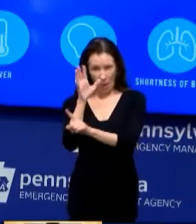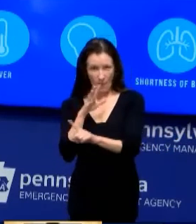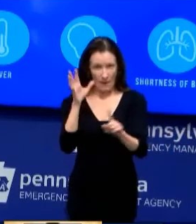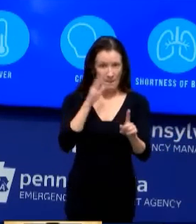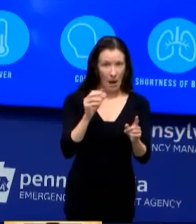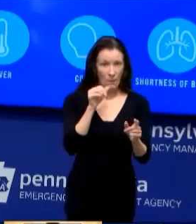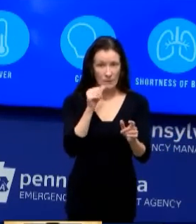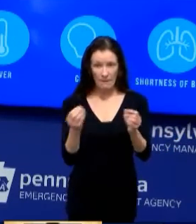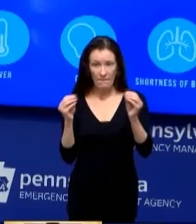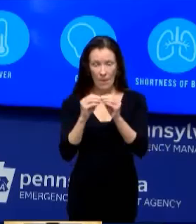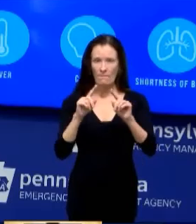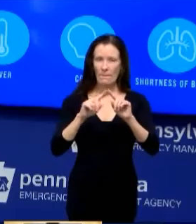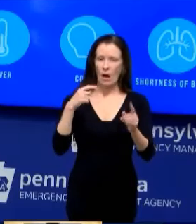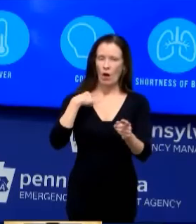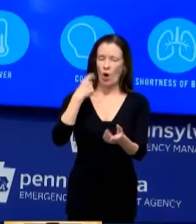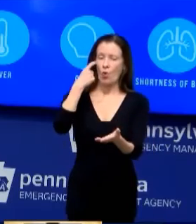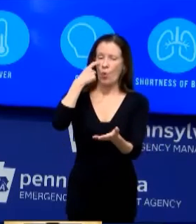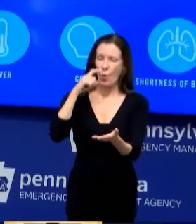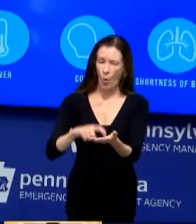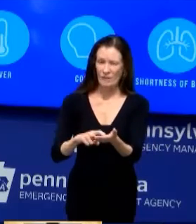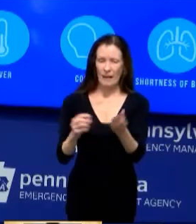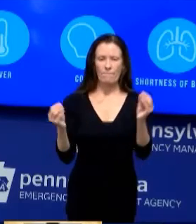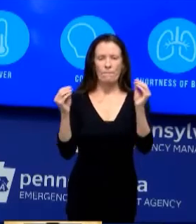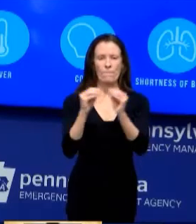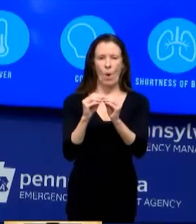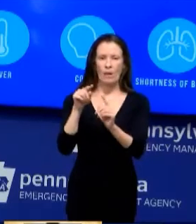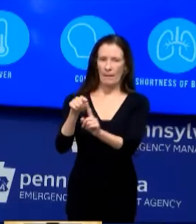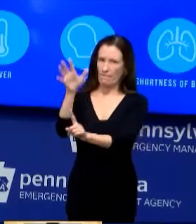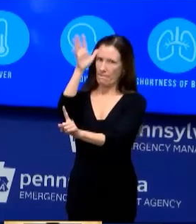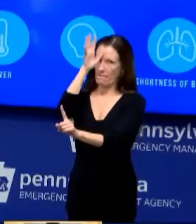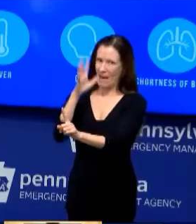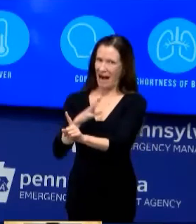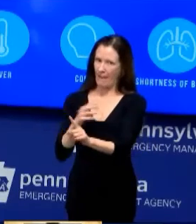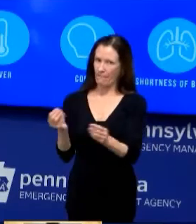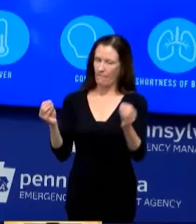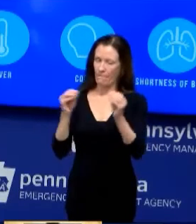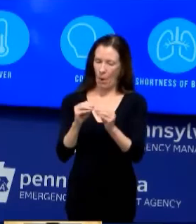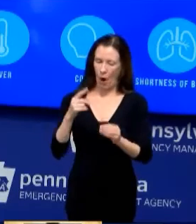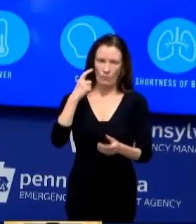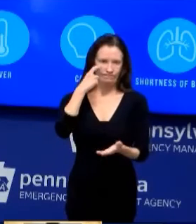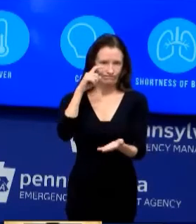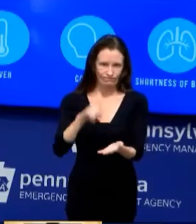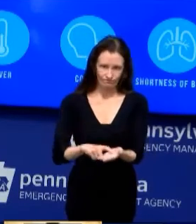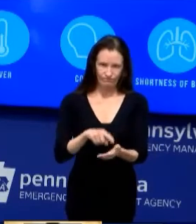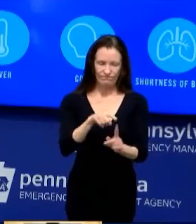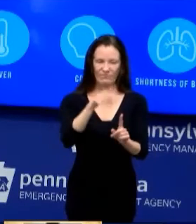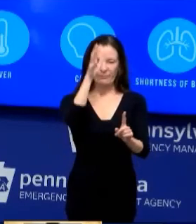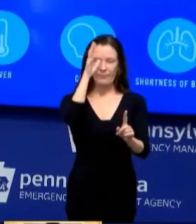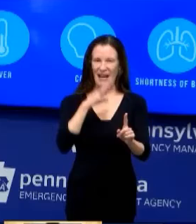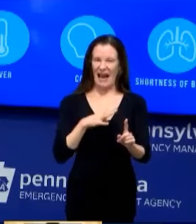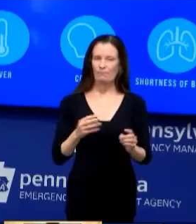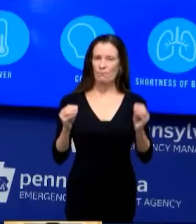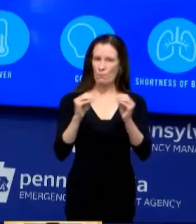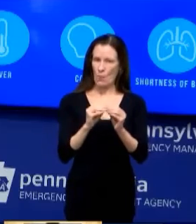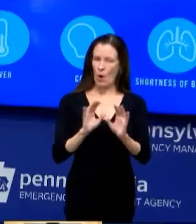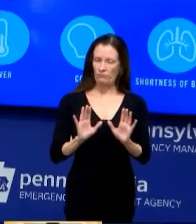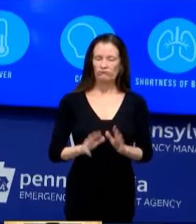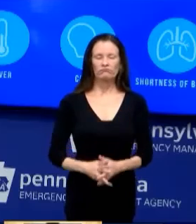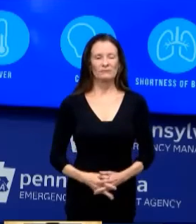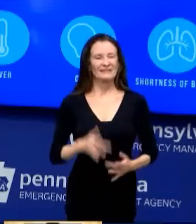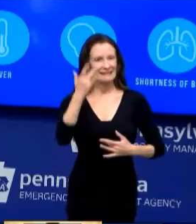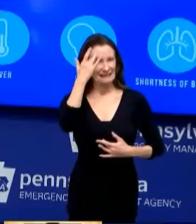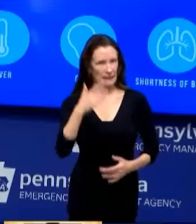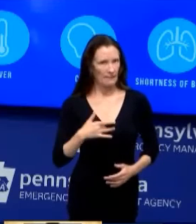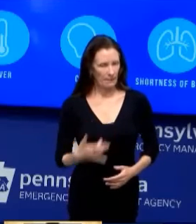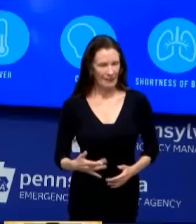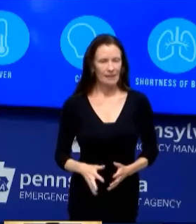follow-up to that, COVID-19 can lead to death in people who already have underlying medical issues. Is COVID-19 of particularly